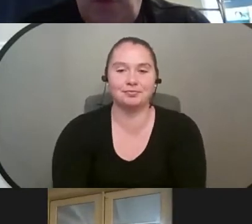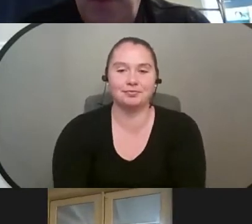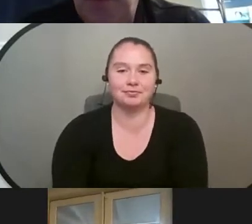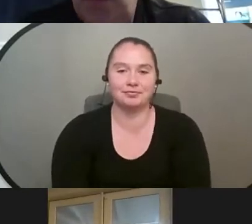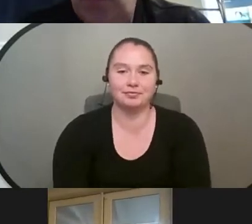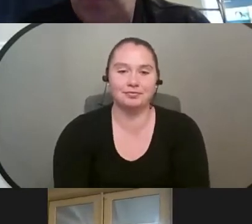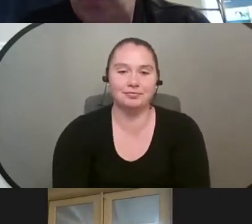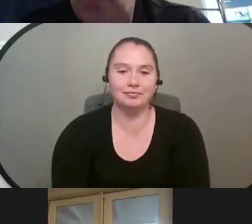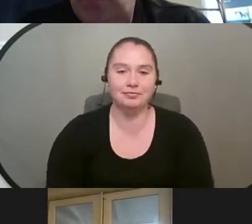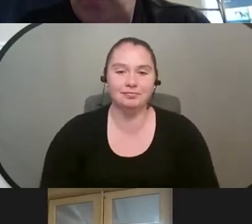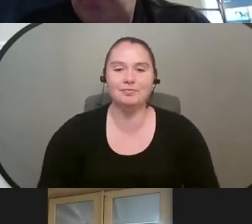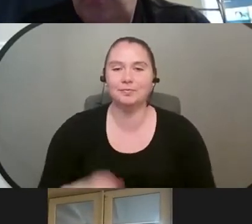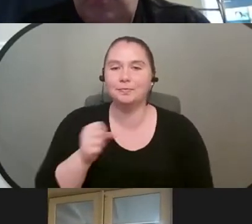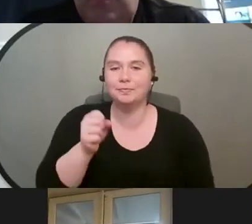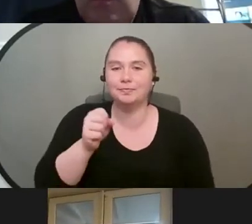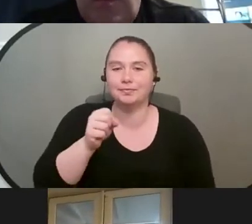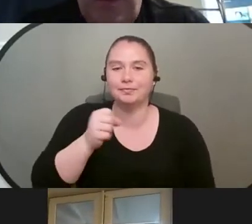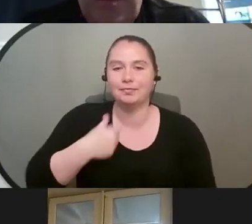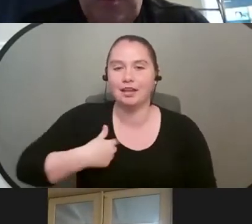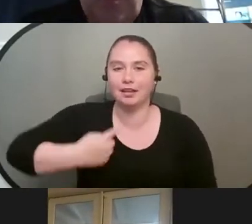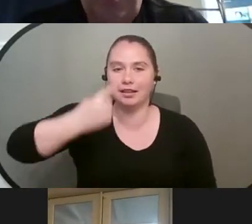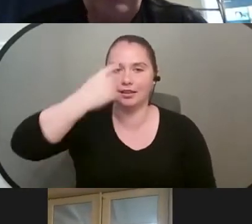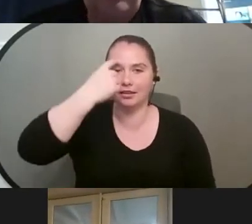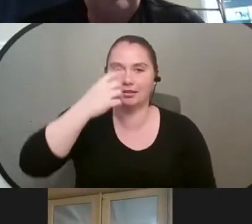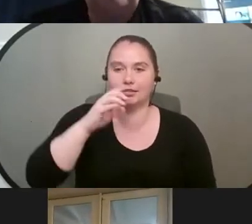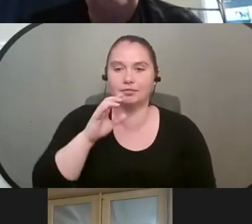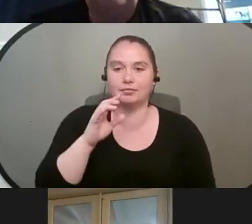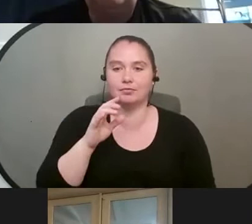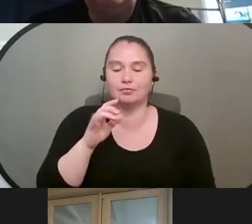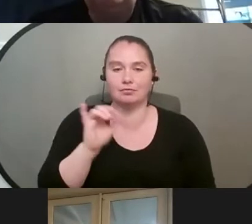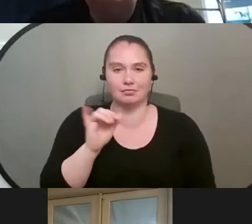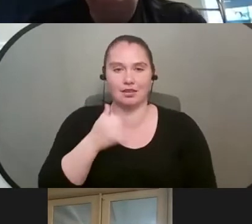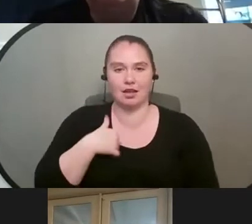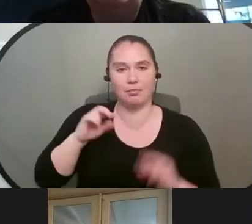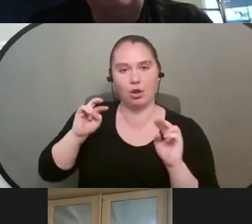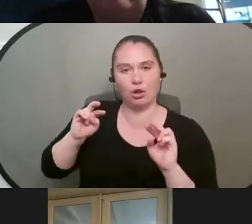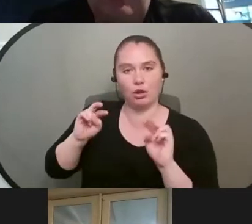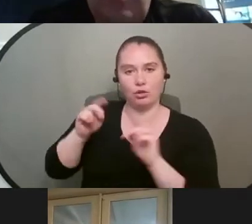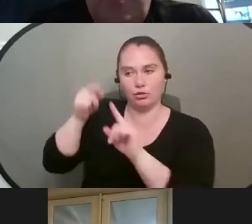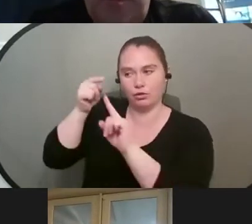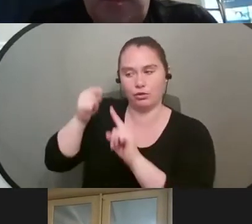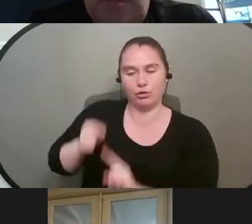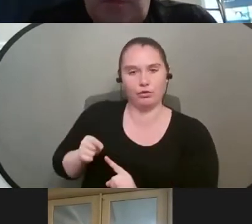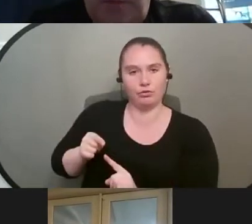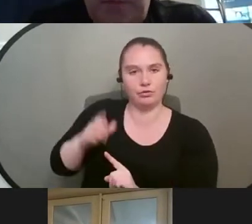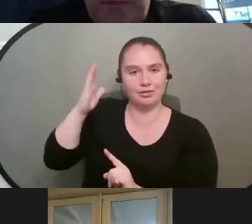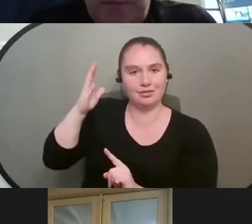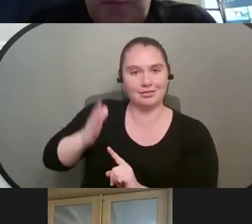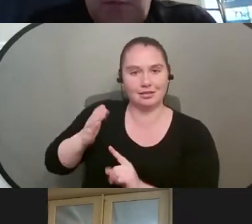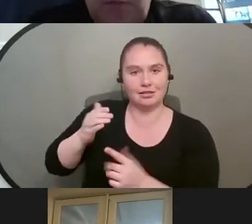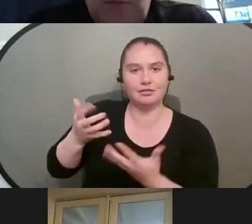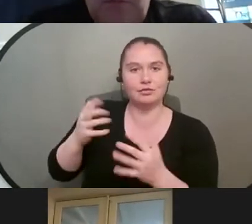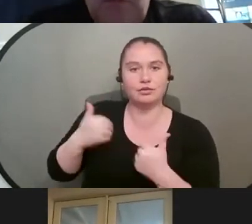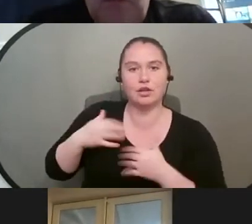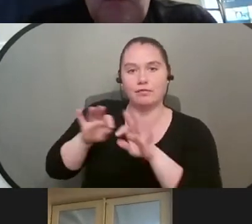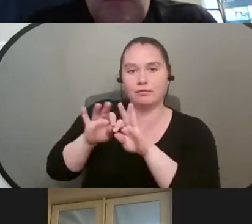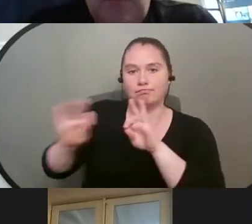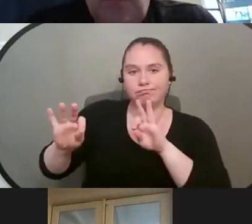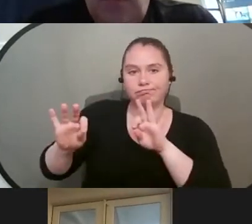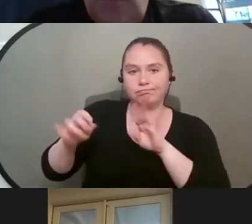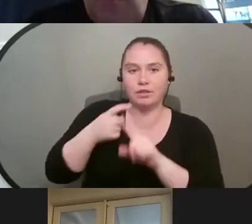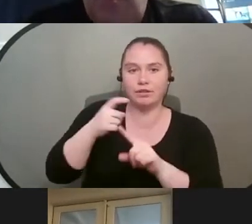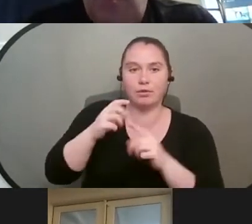Yeah, and I think a little bit, and I'm looking at the goals here off to the side. They're probably phrased from an architect in